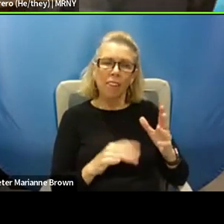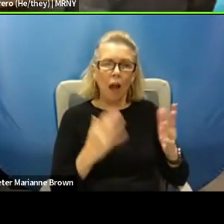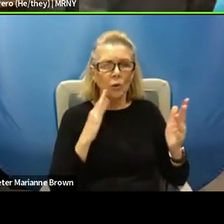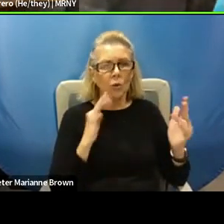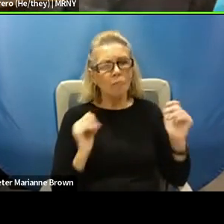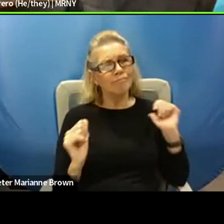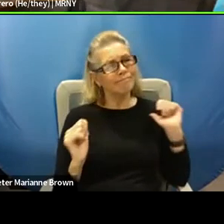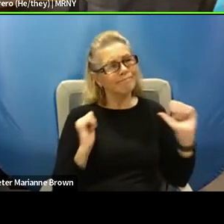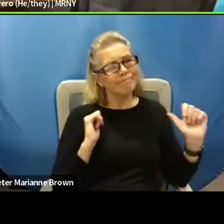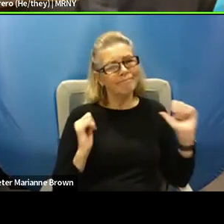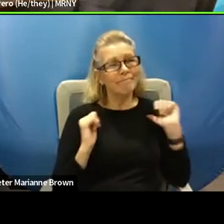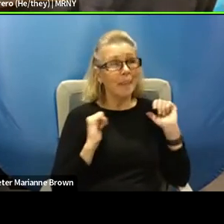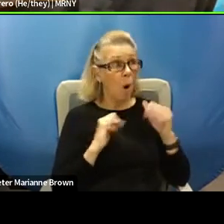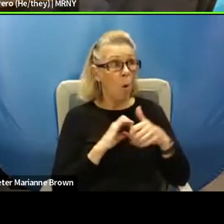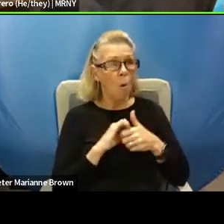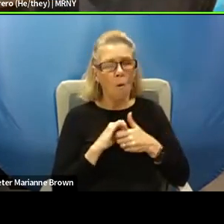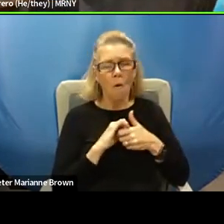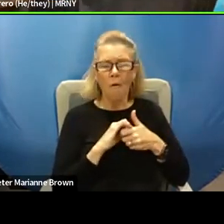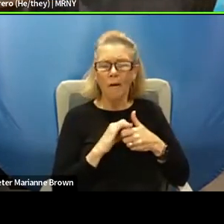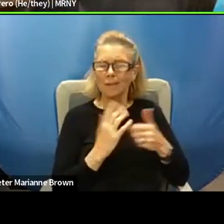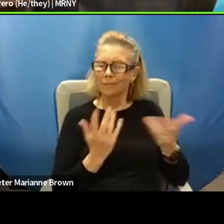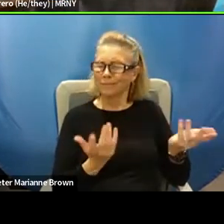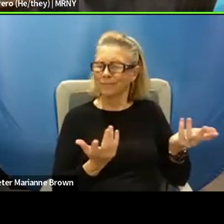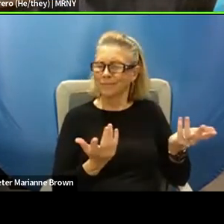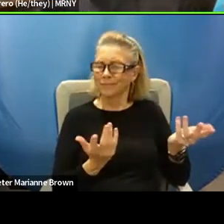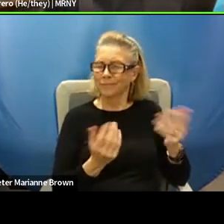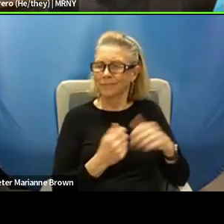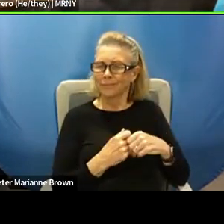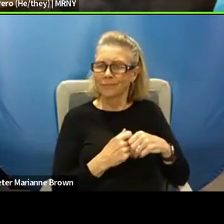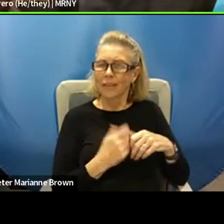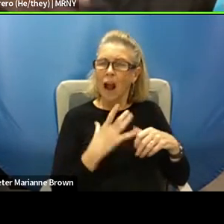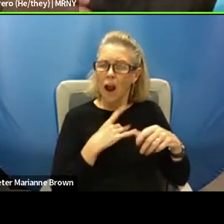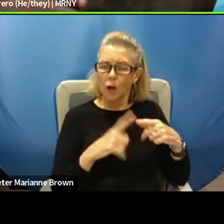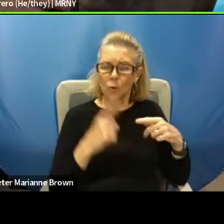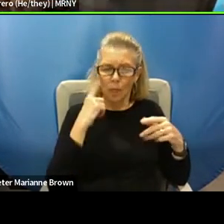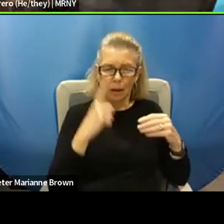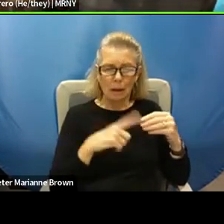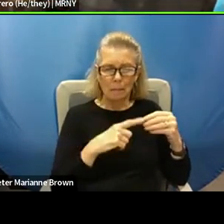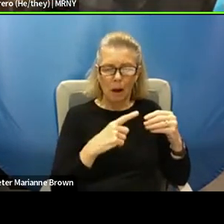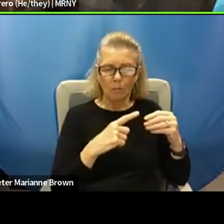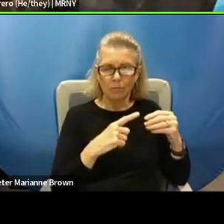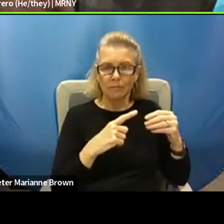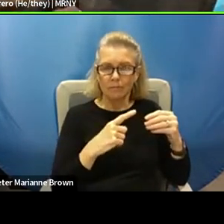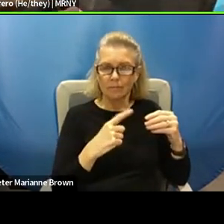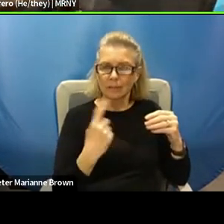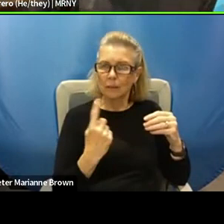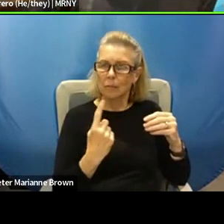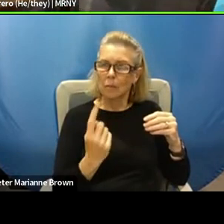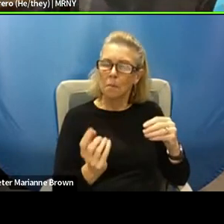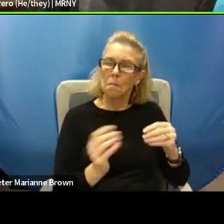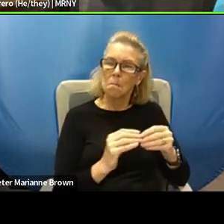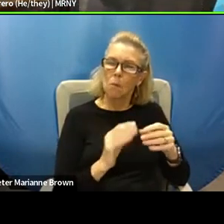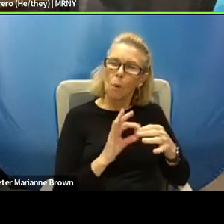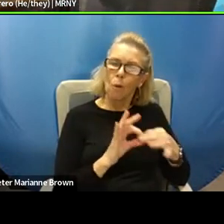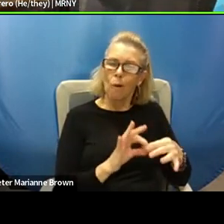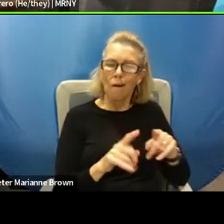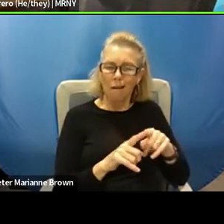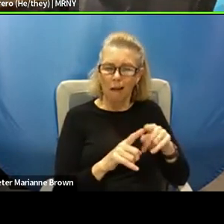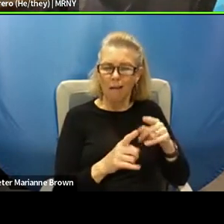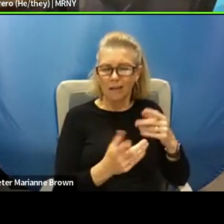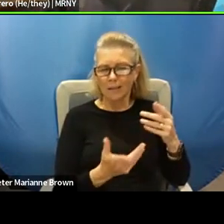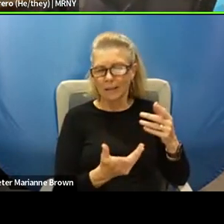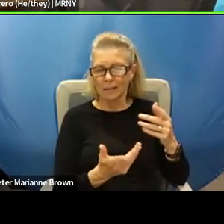solidarity. I like to think about acceptance, and this is just like more on like a micro level,